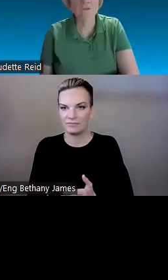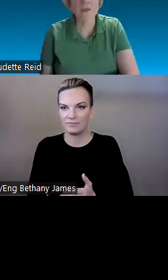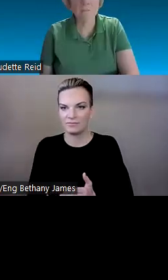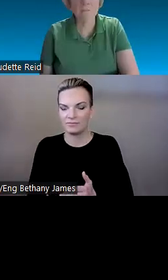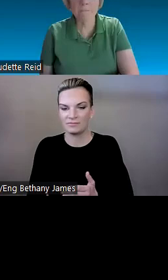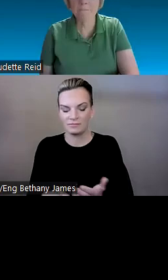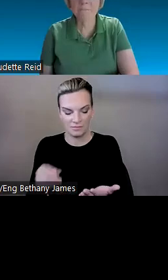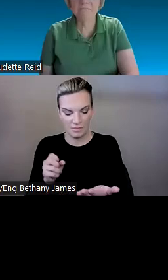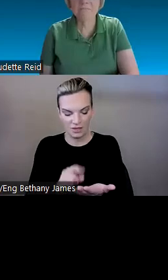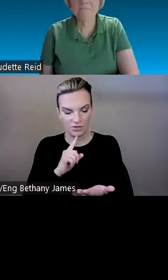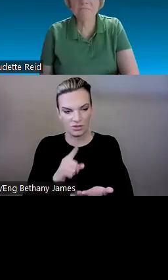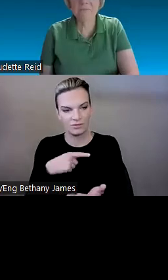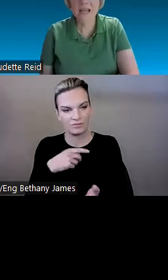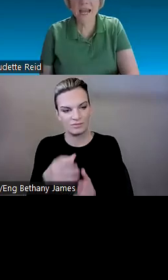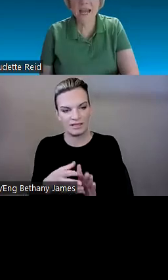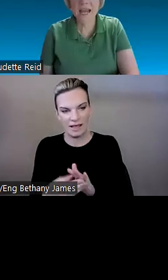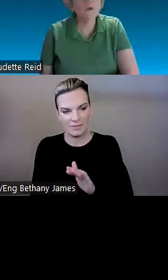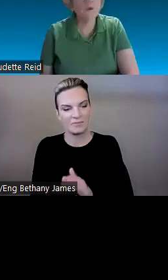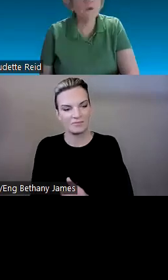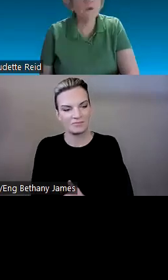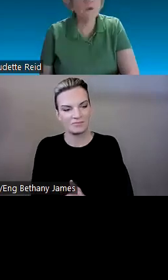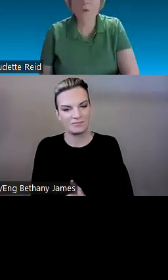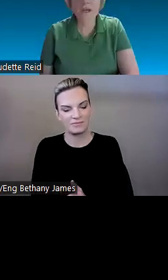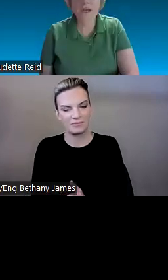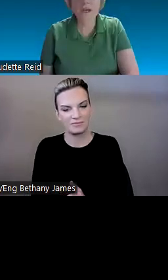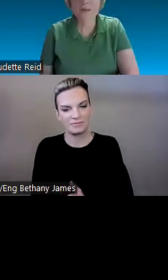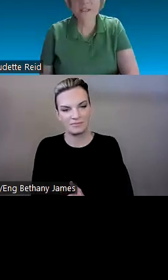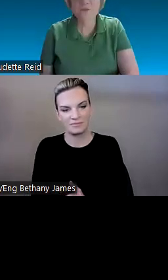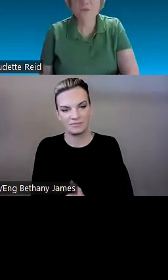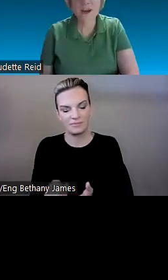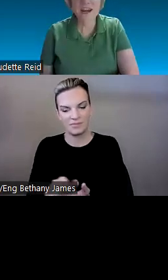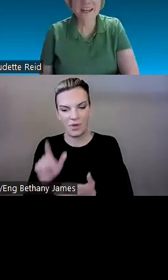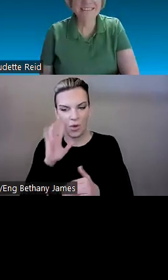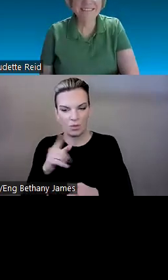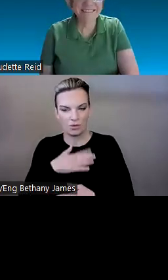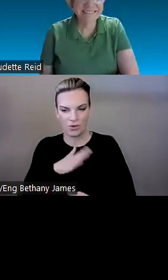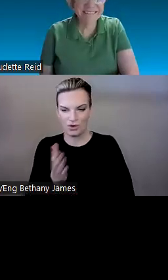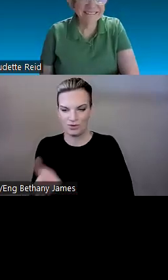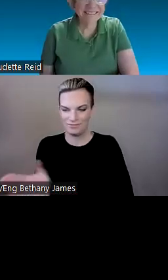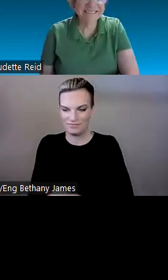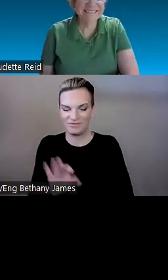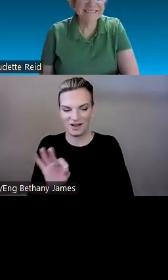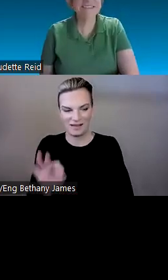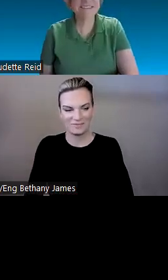that you get a copy of them. And with that, I hope you enjoy the rest of your Friday.